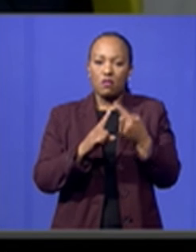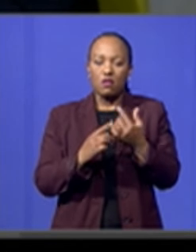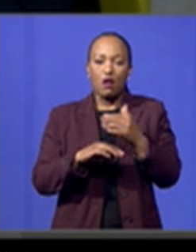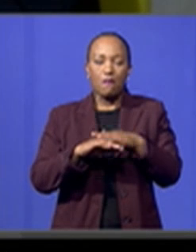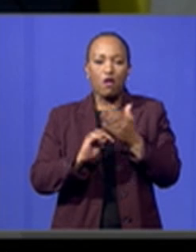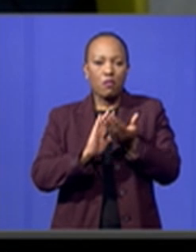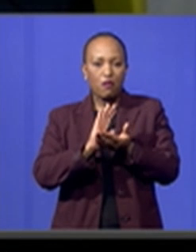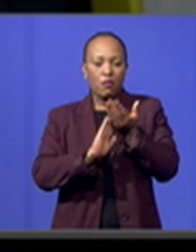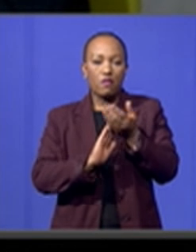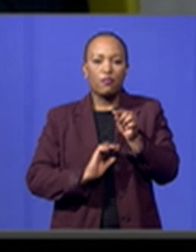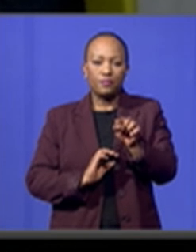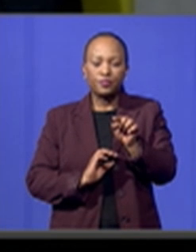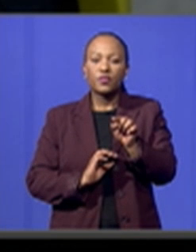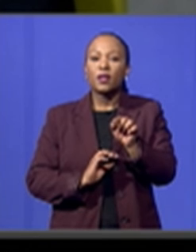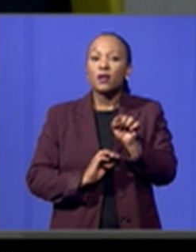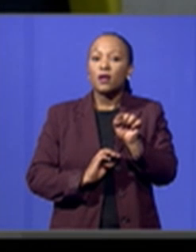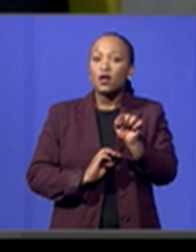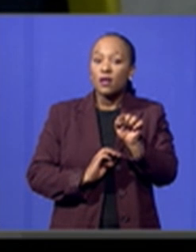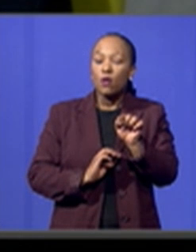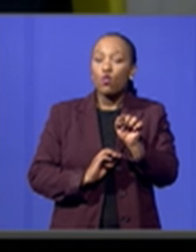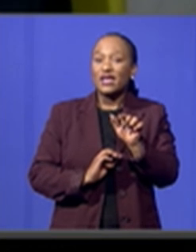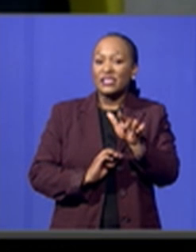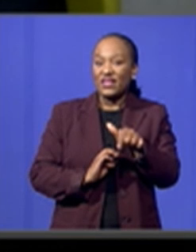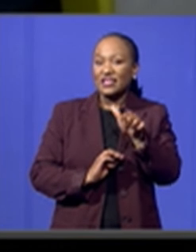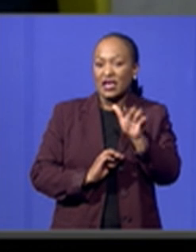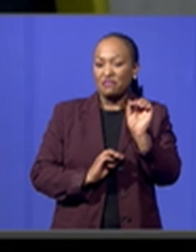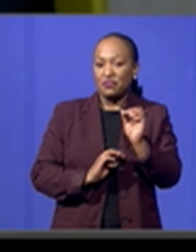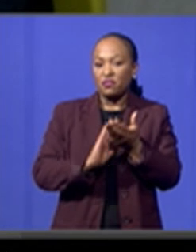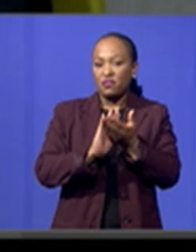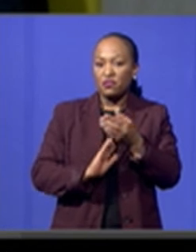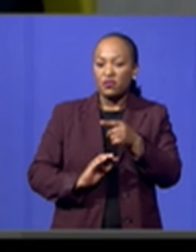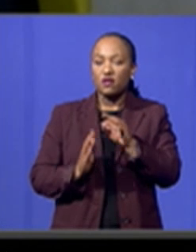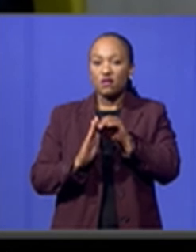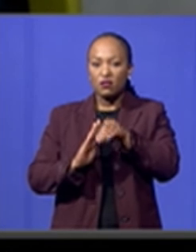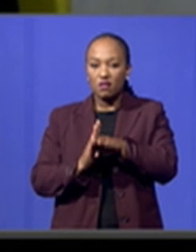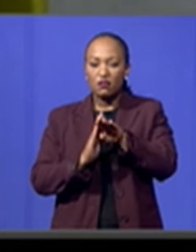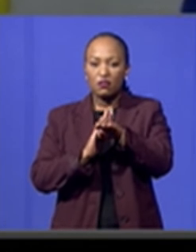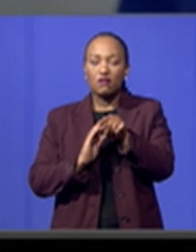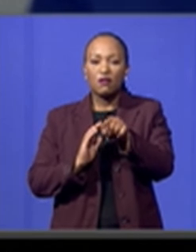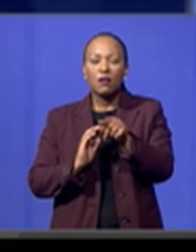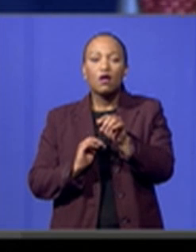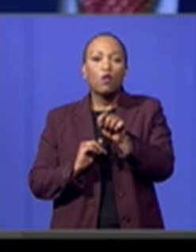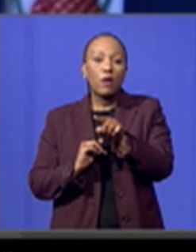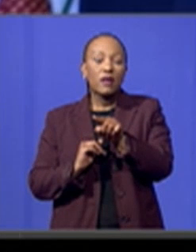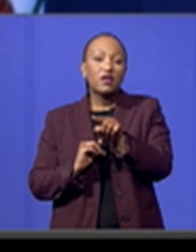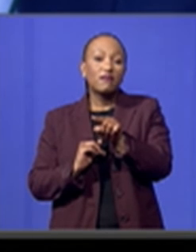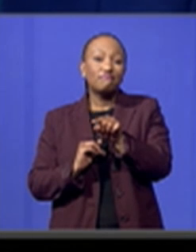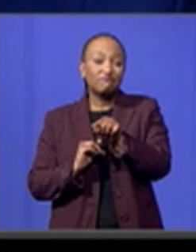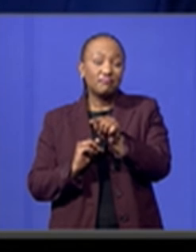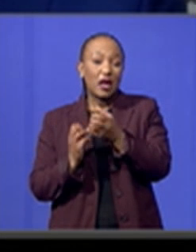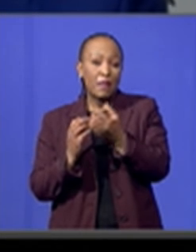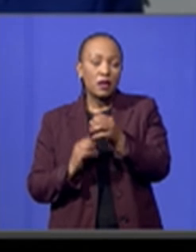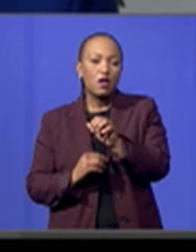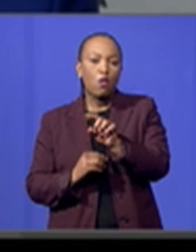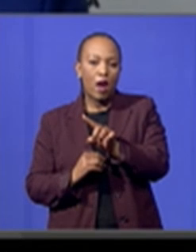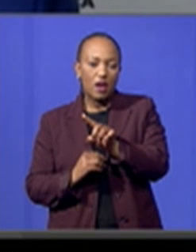diperesente di le 907 fa inflation e tlhatlogile ka diperesente di le 150. A re ka melawana